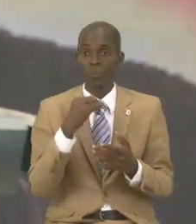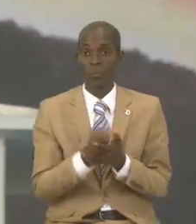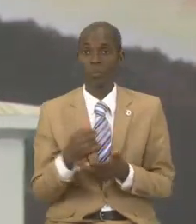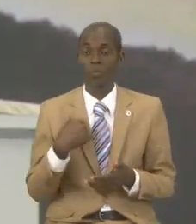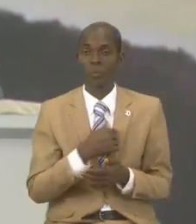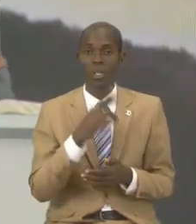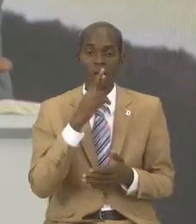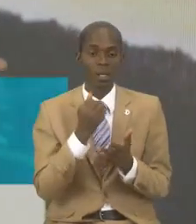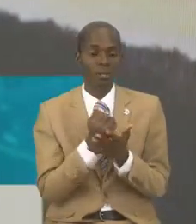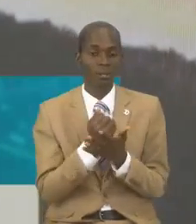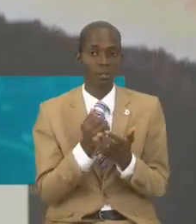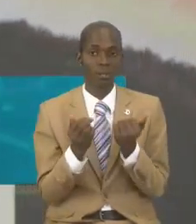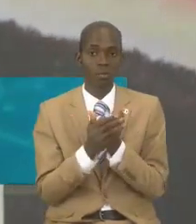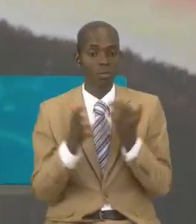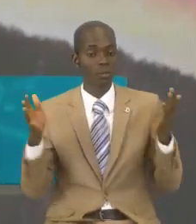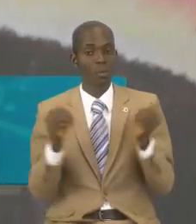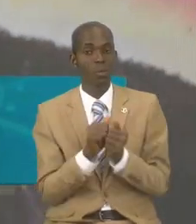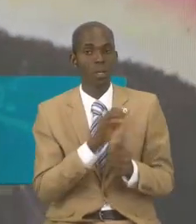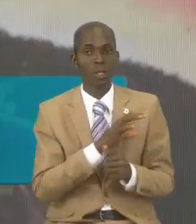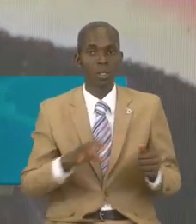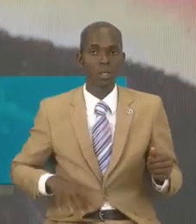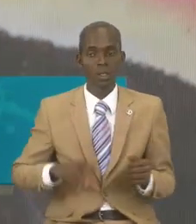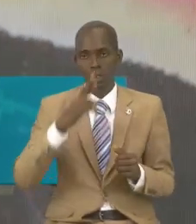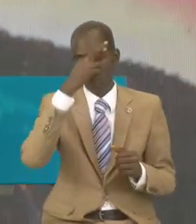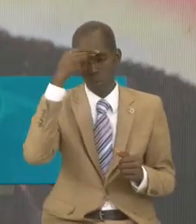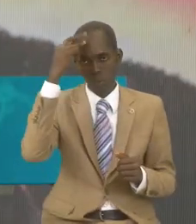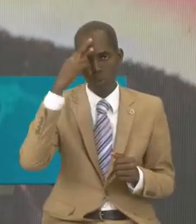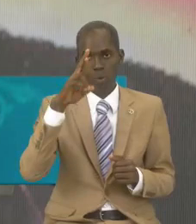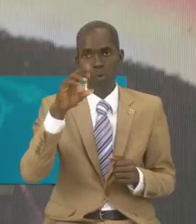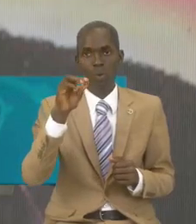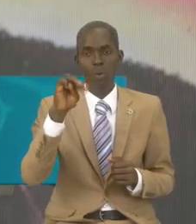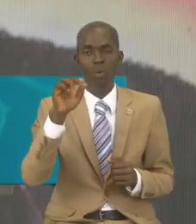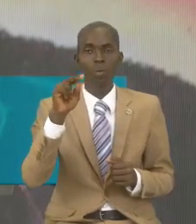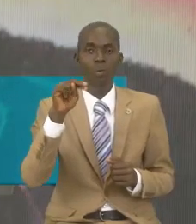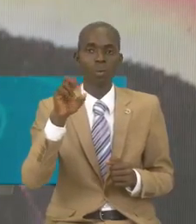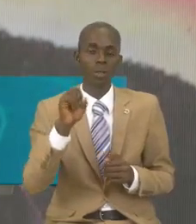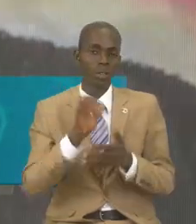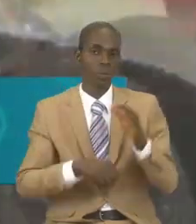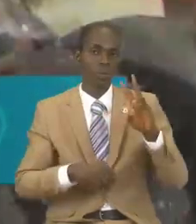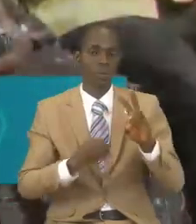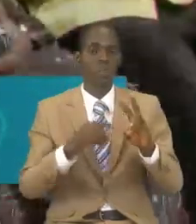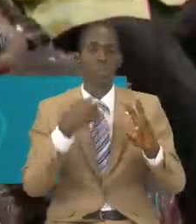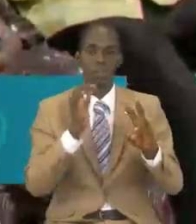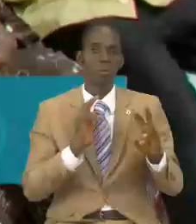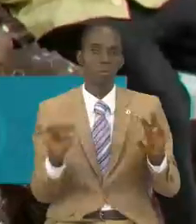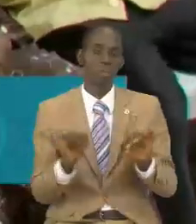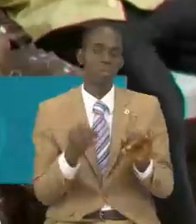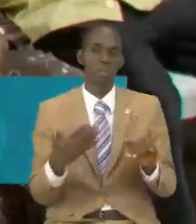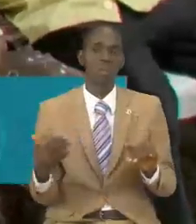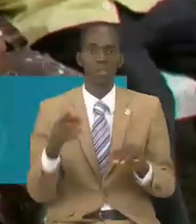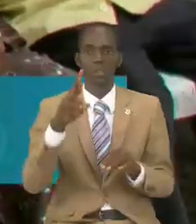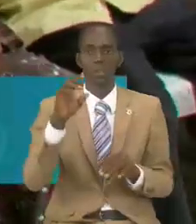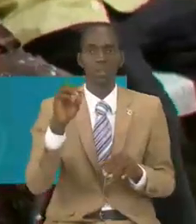Christ, Romans chapter 6 tells us the same thing. Romans chapter 6, and I'm reading from verse 6. It